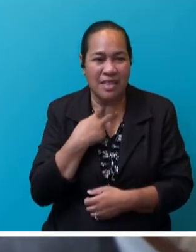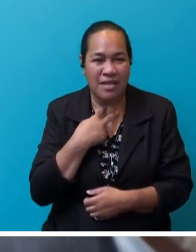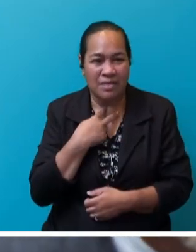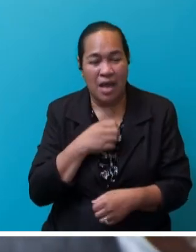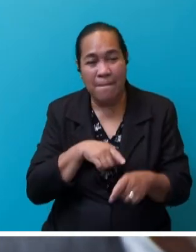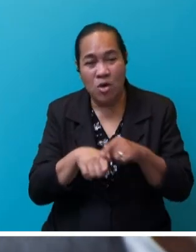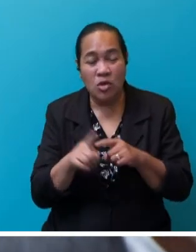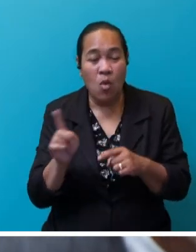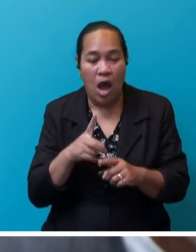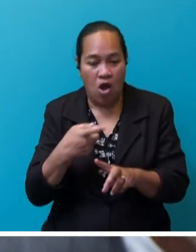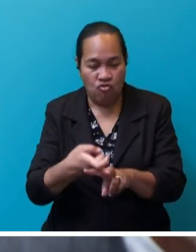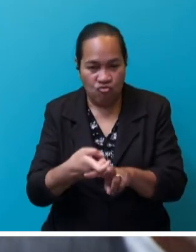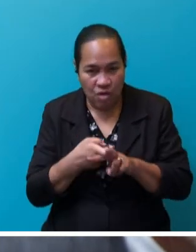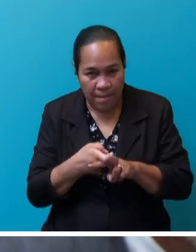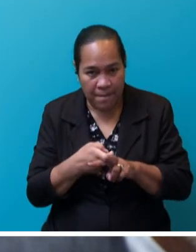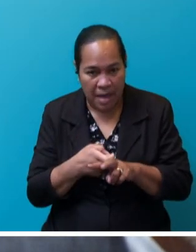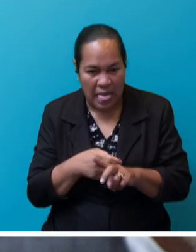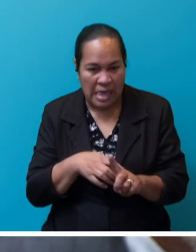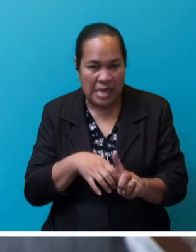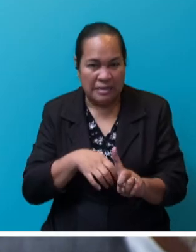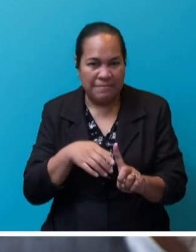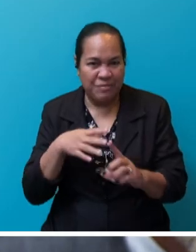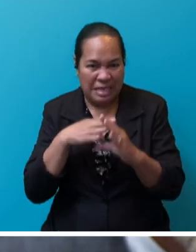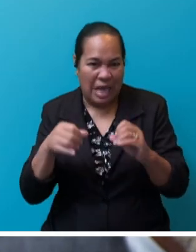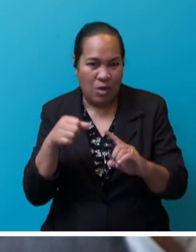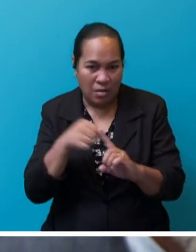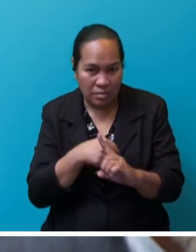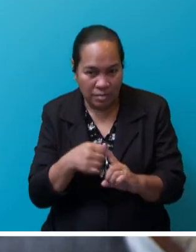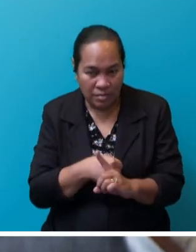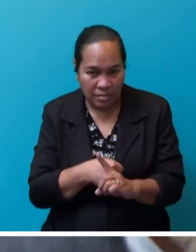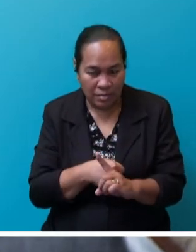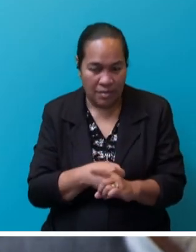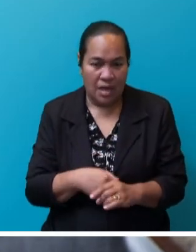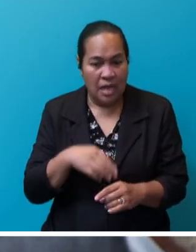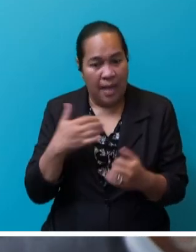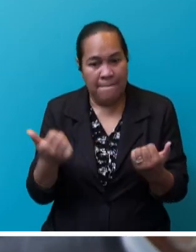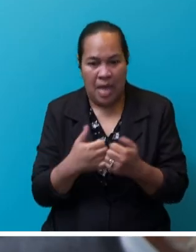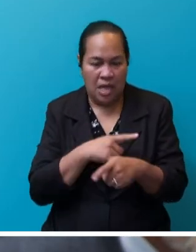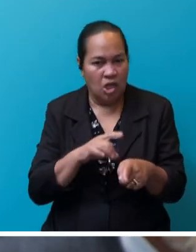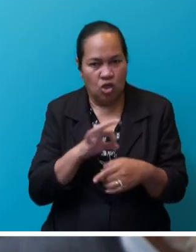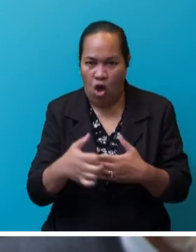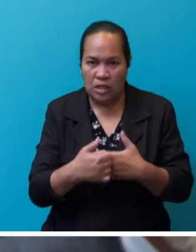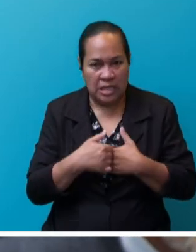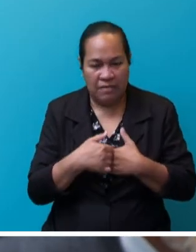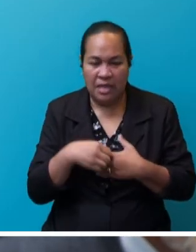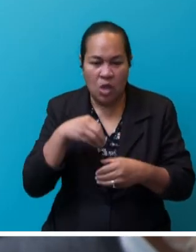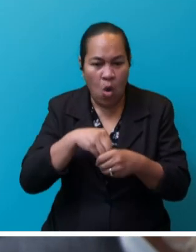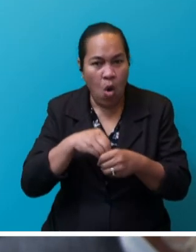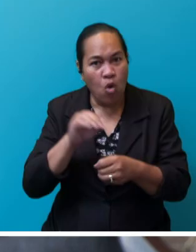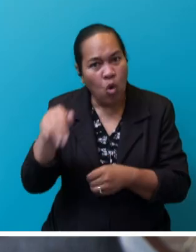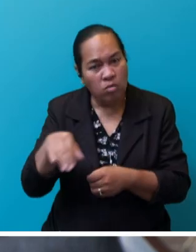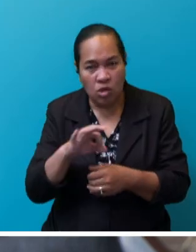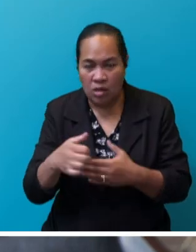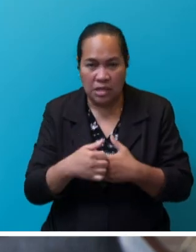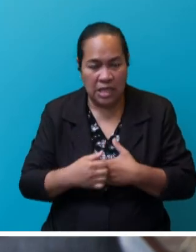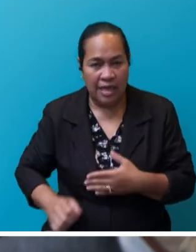rape, defilement, and sexual assault. This means too many of our girls are not safe, not even in their own homes. The Western and